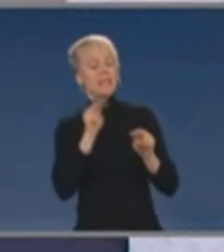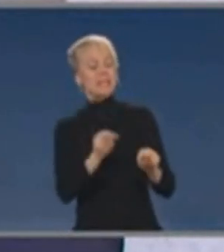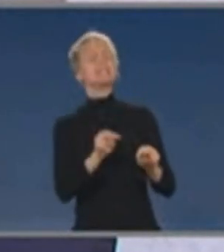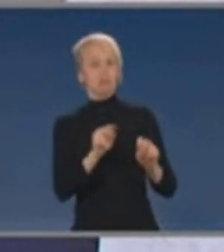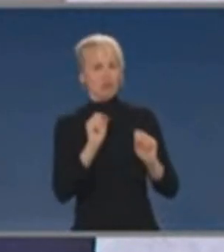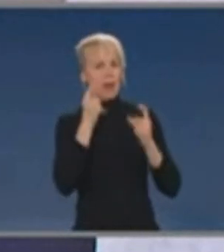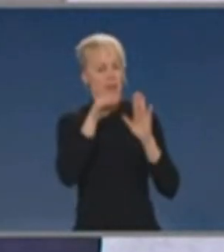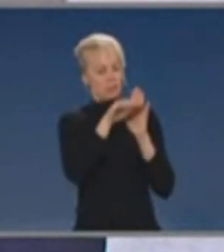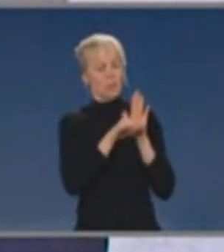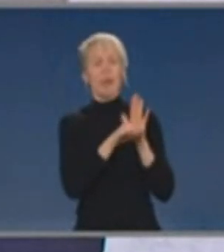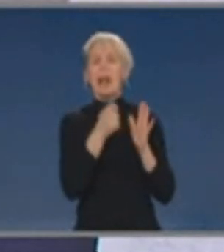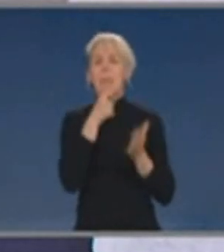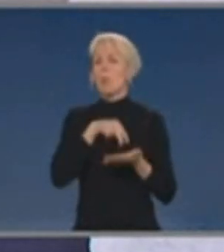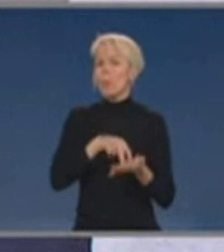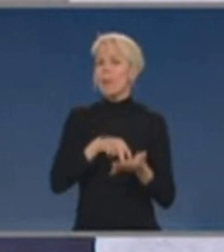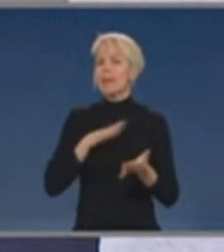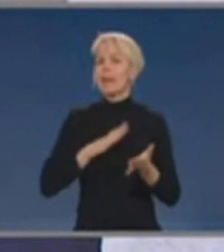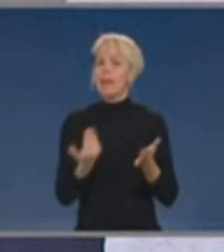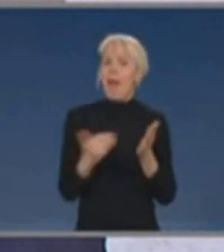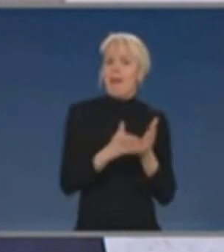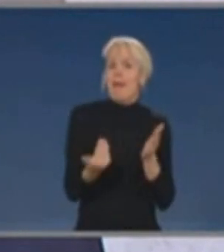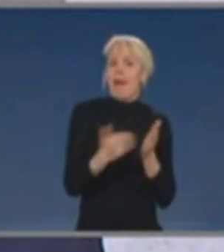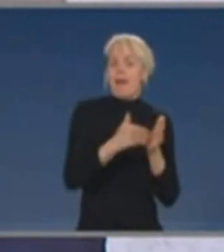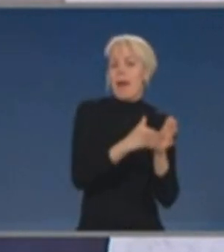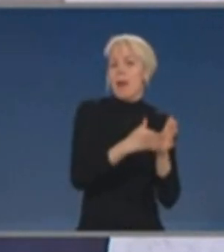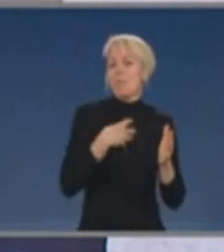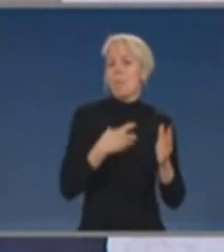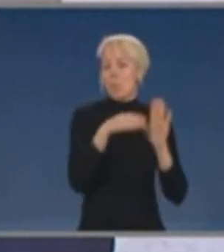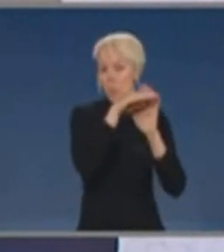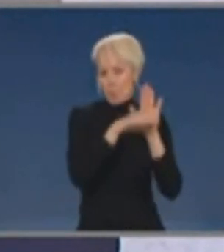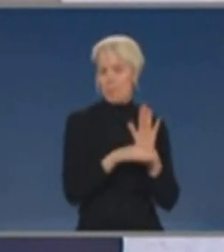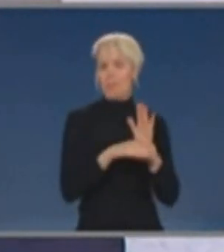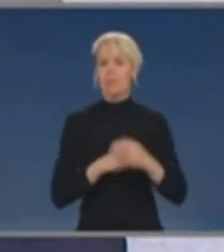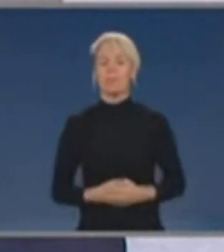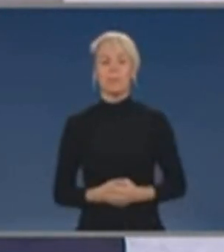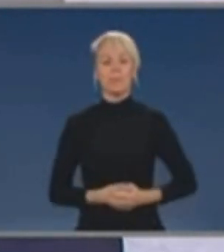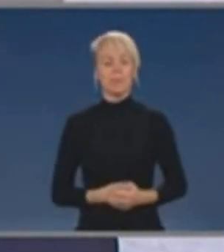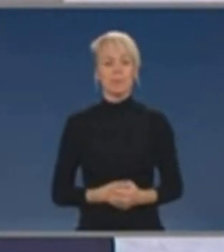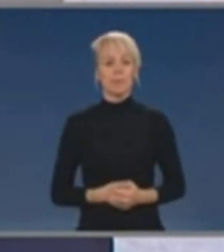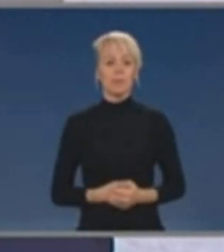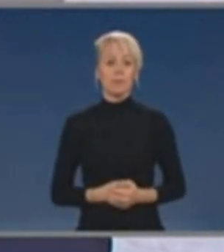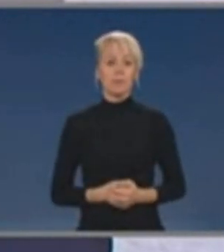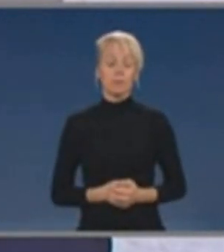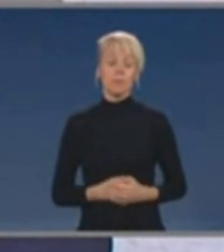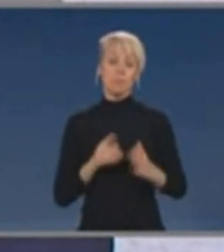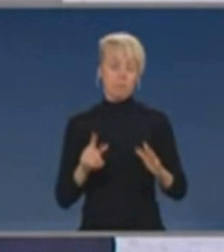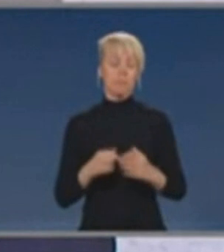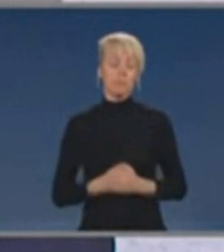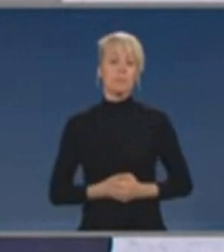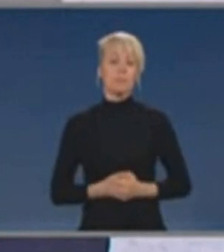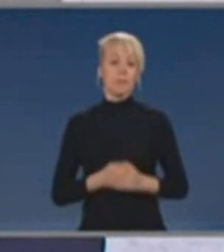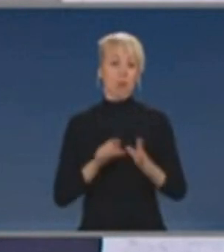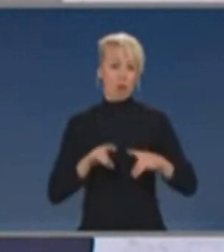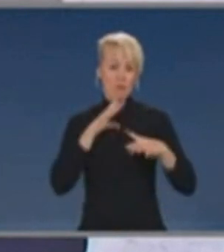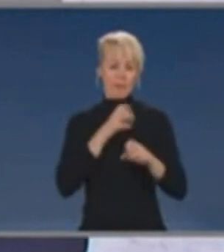today only provide further supports to deal with those issues, but obviously the Commonwealth Government is sovereign on